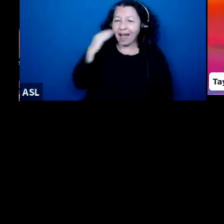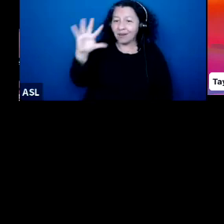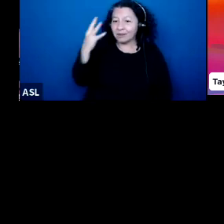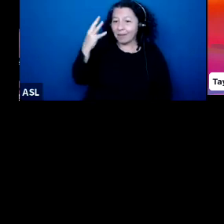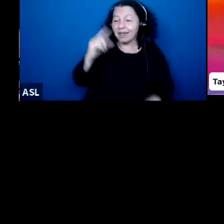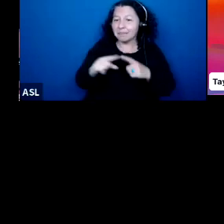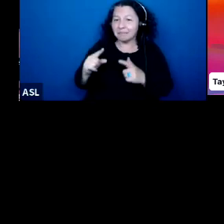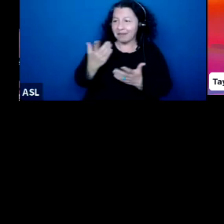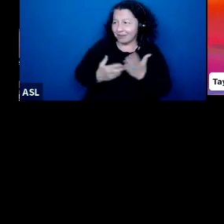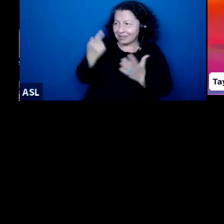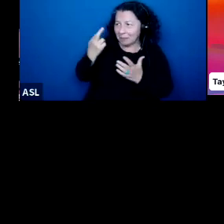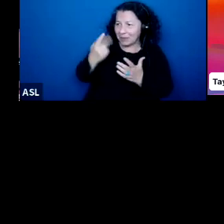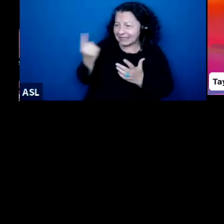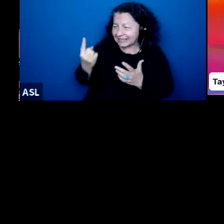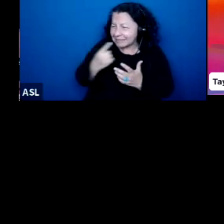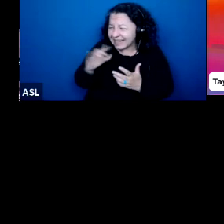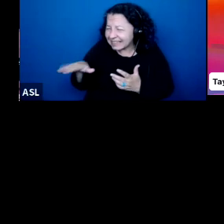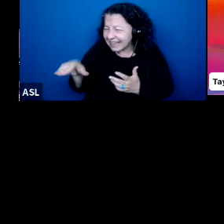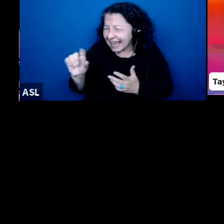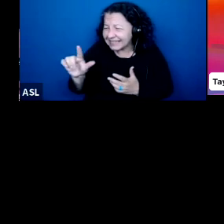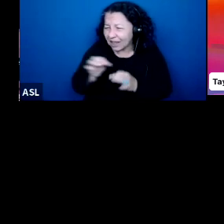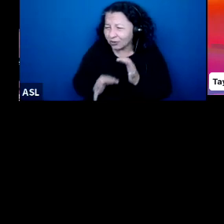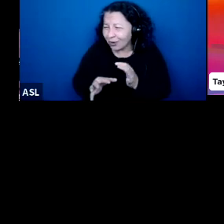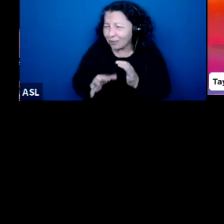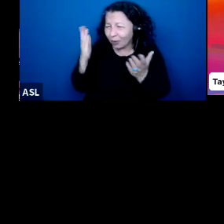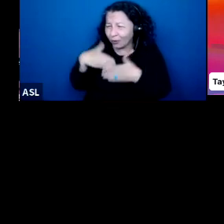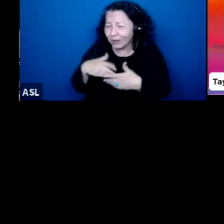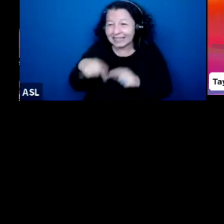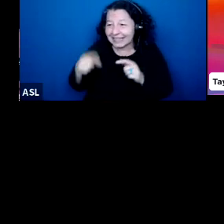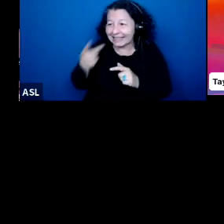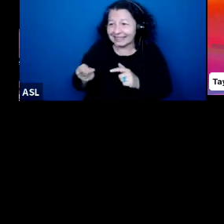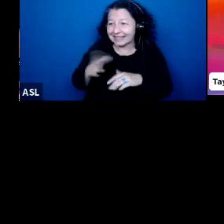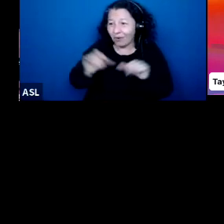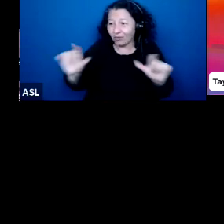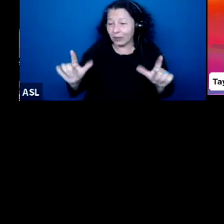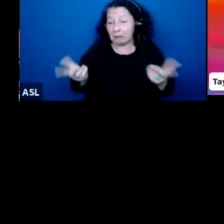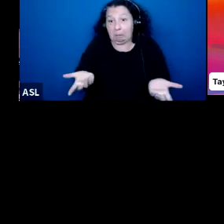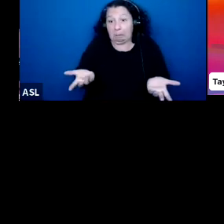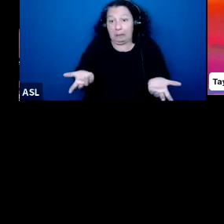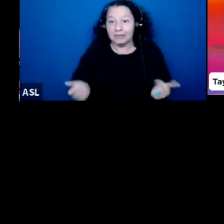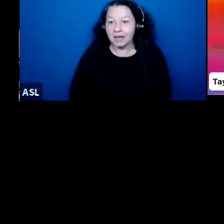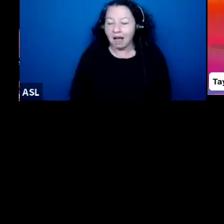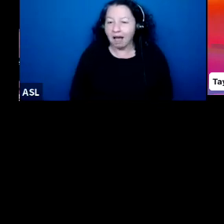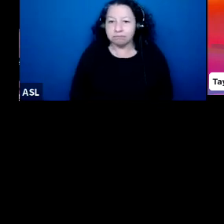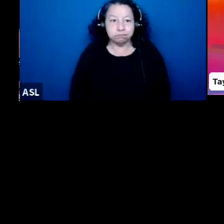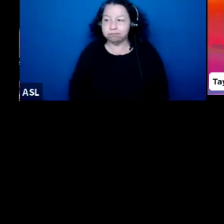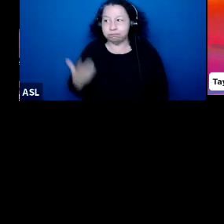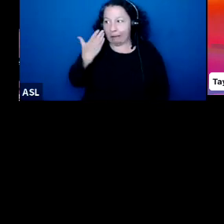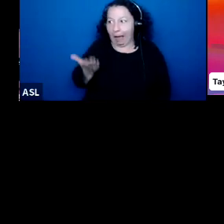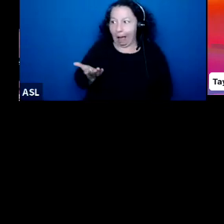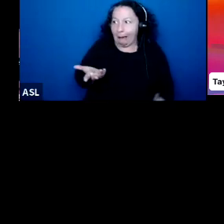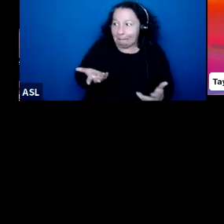interpreter is no longer visible on the screen. So I'm not sure what the issue is. I see you